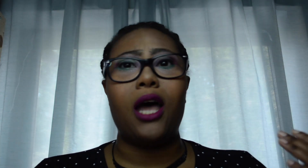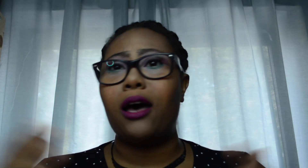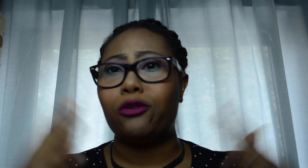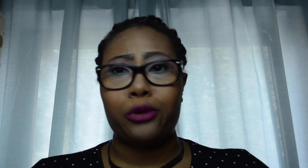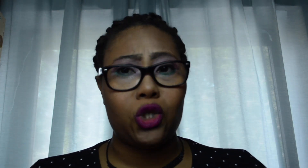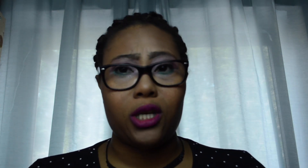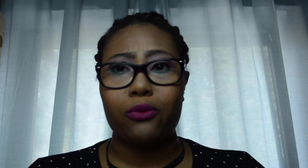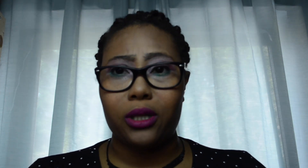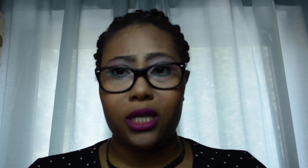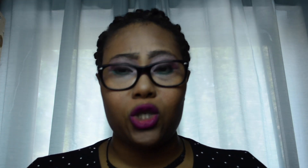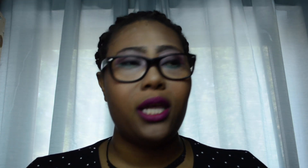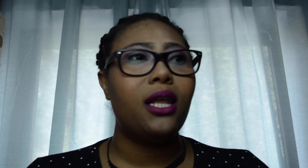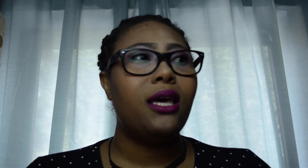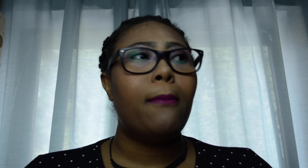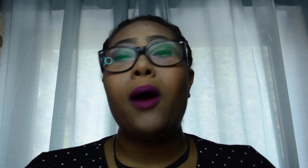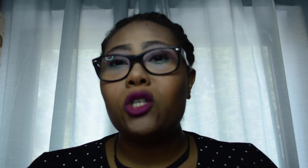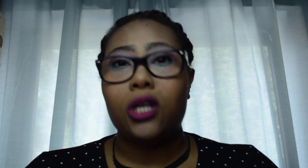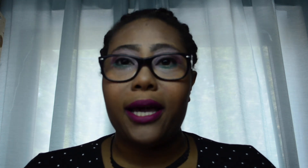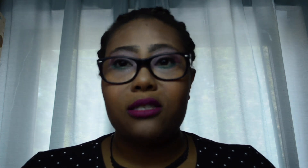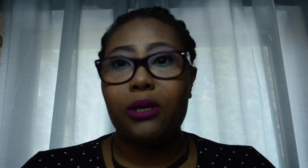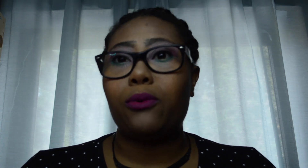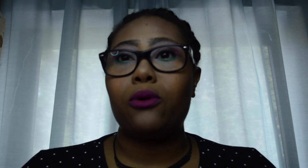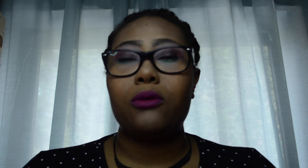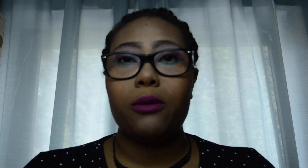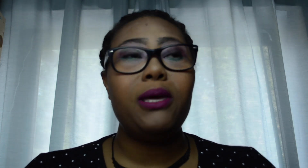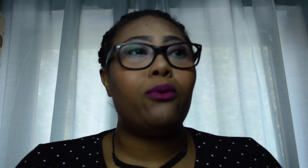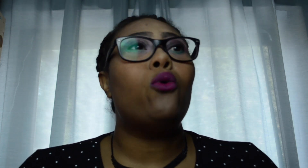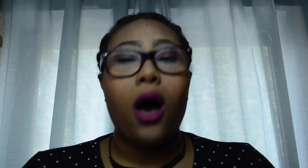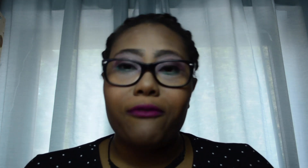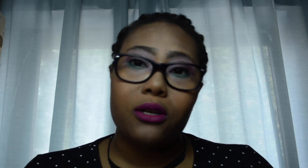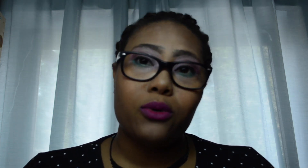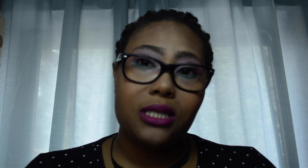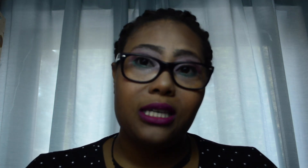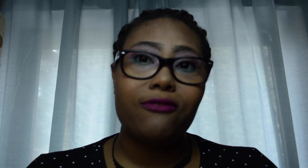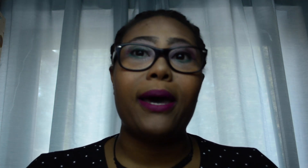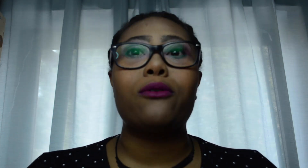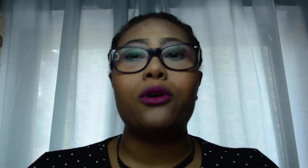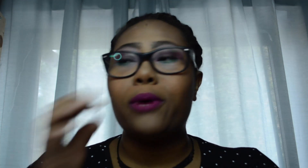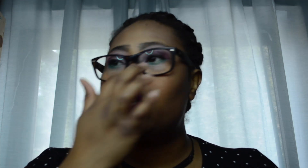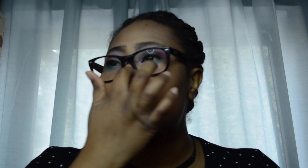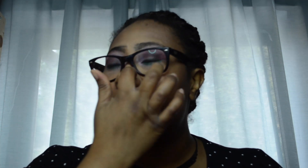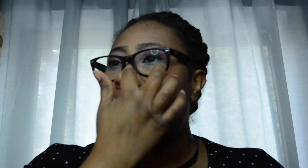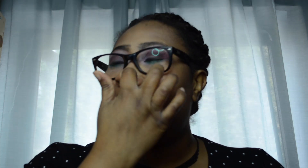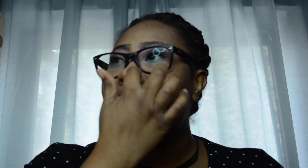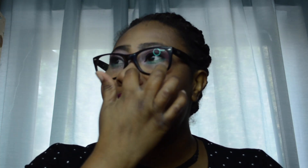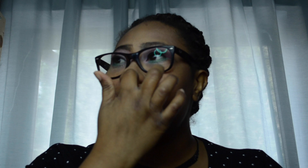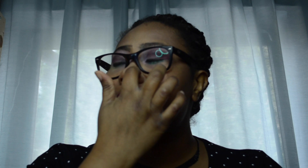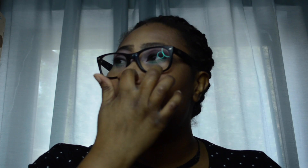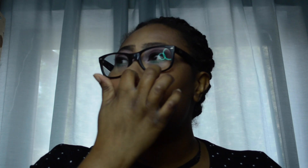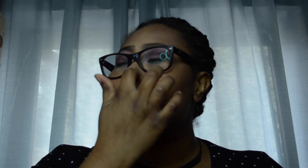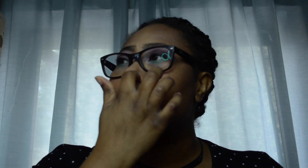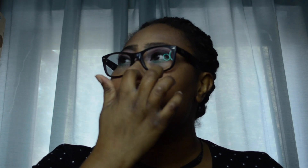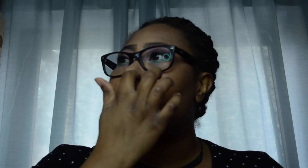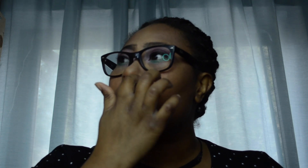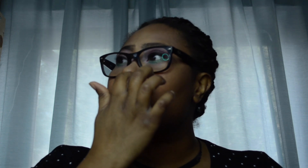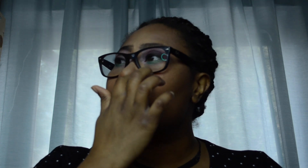of non-Christian religion, marginalized people, the people who often receive microaggressions, I think it's